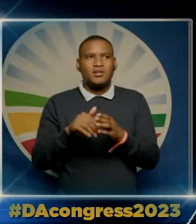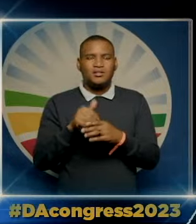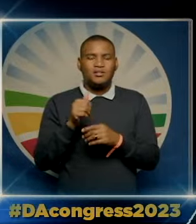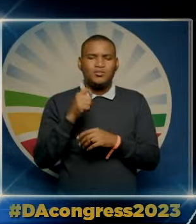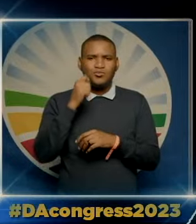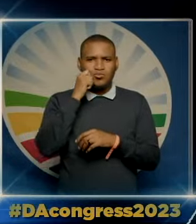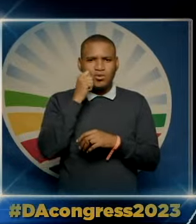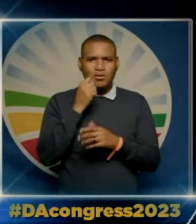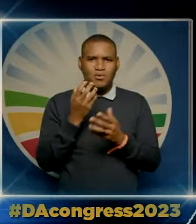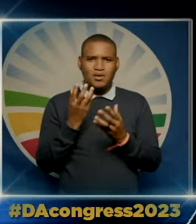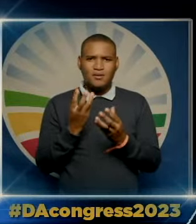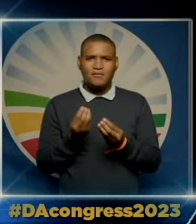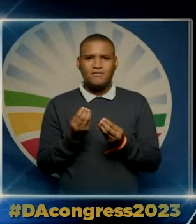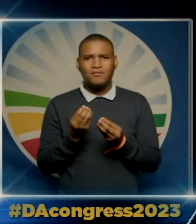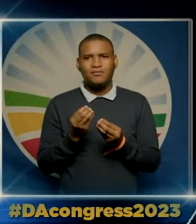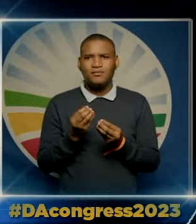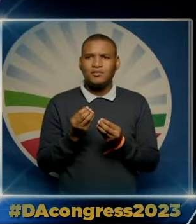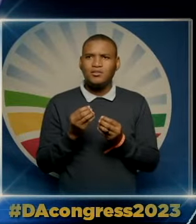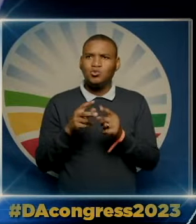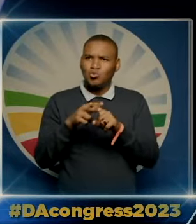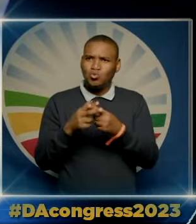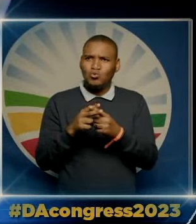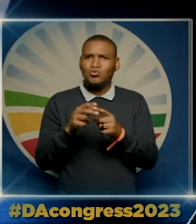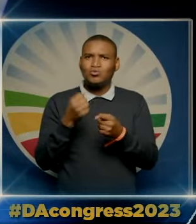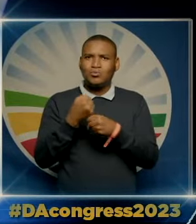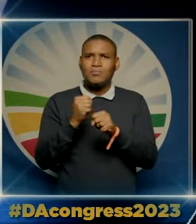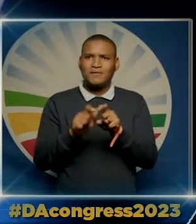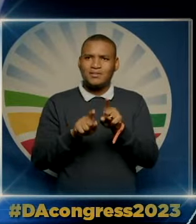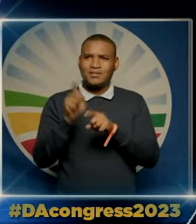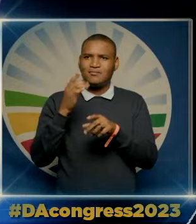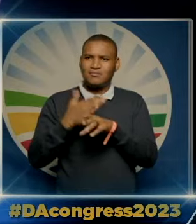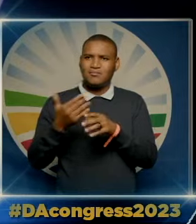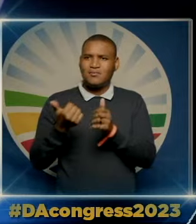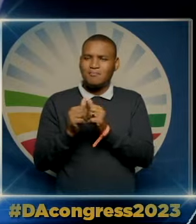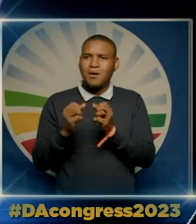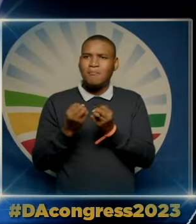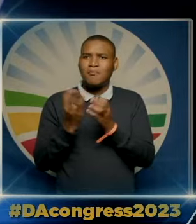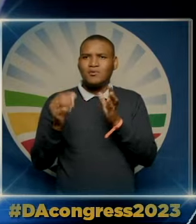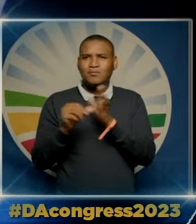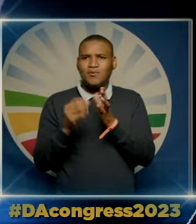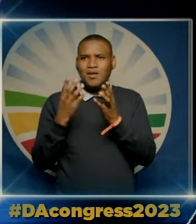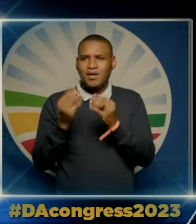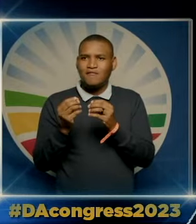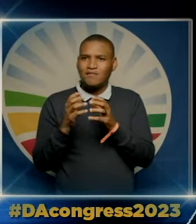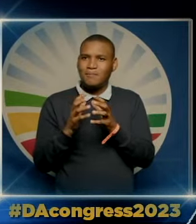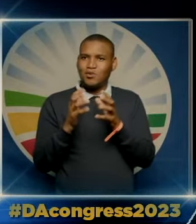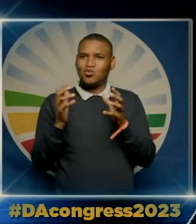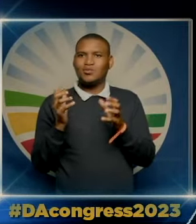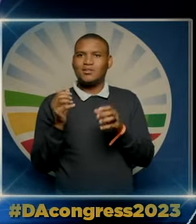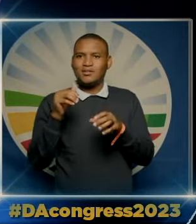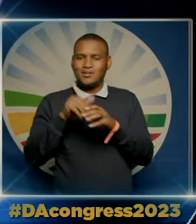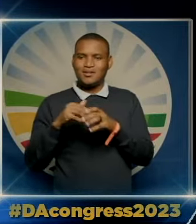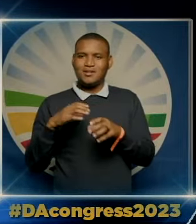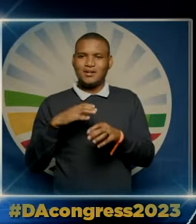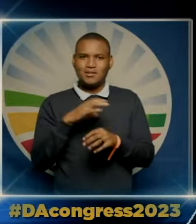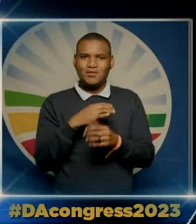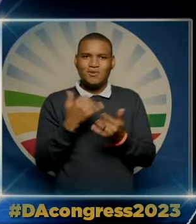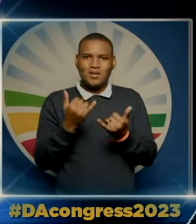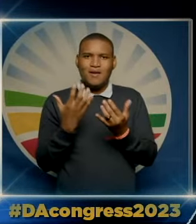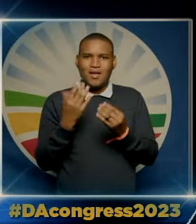Tshwane, we've got the ingredients to make a success of a coalition. The most important, we have a majority in council, and we now